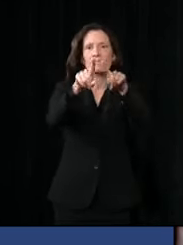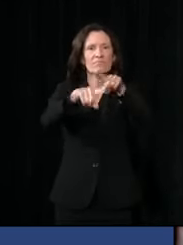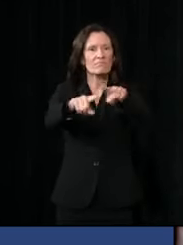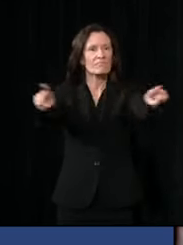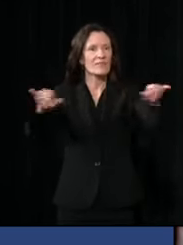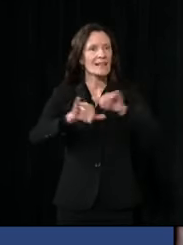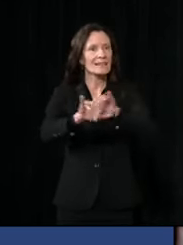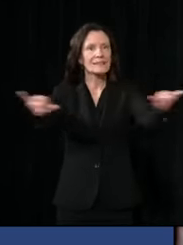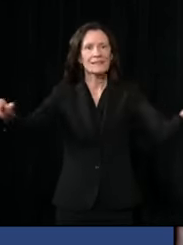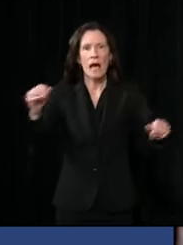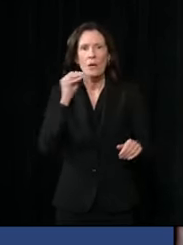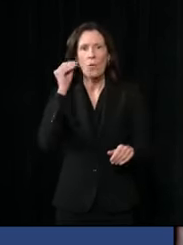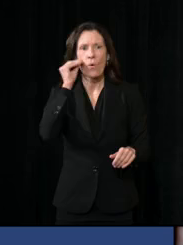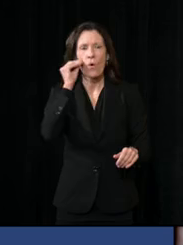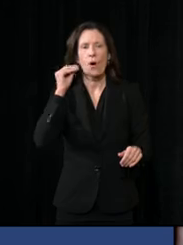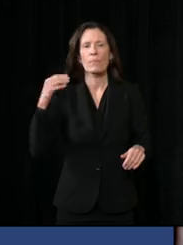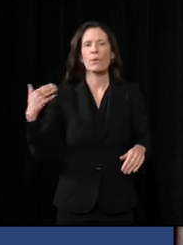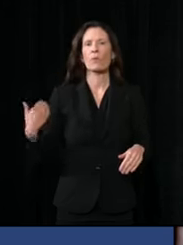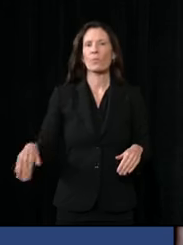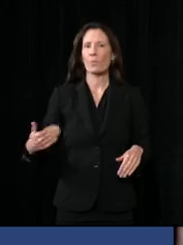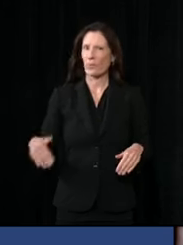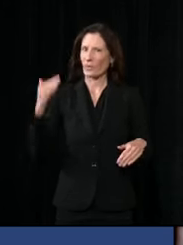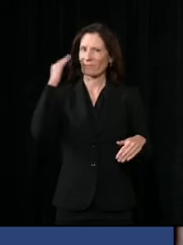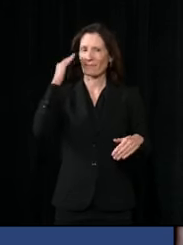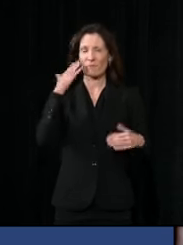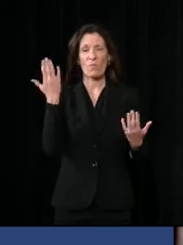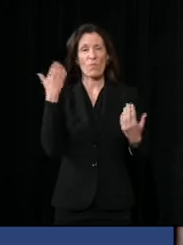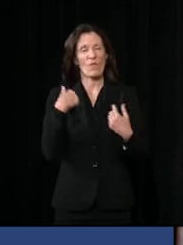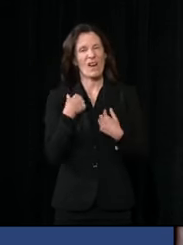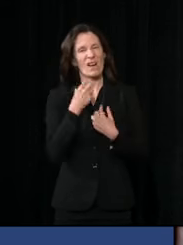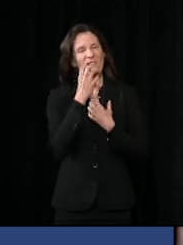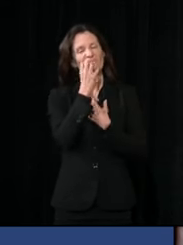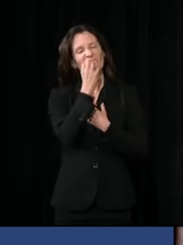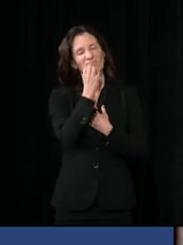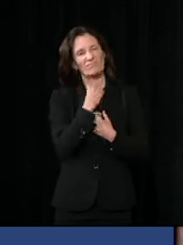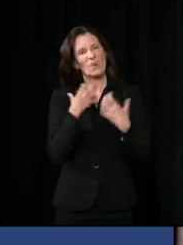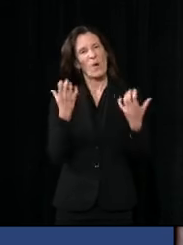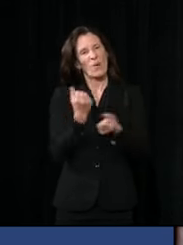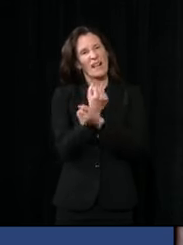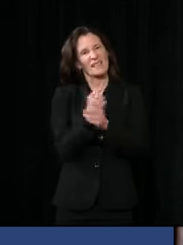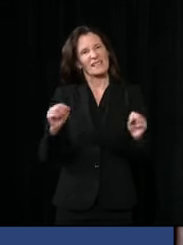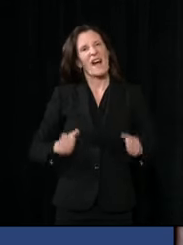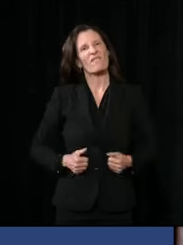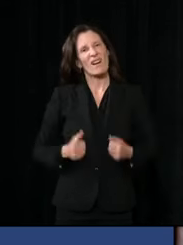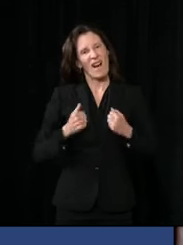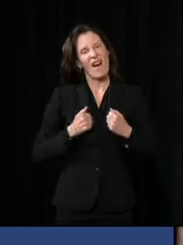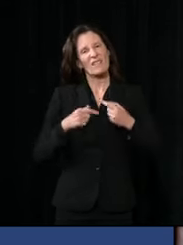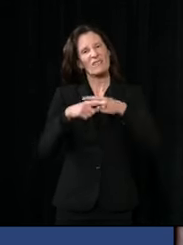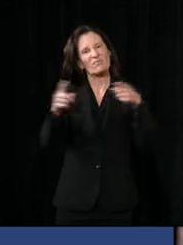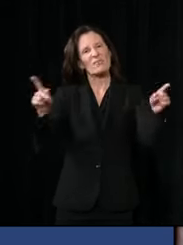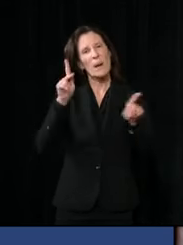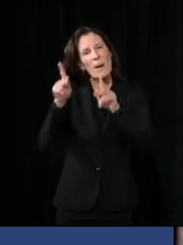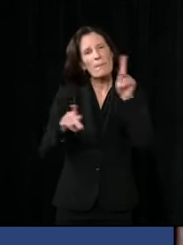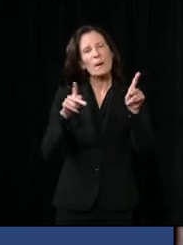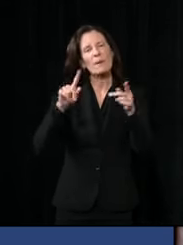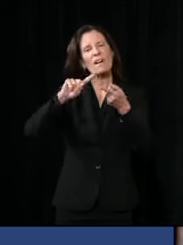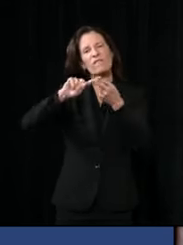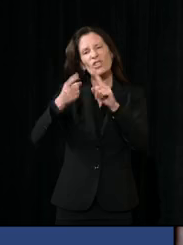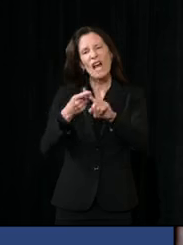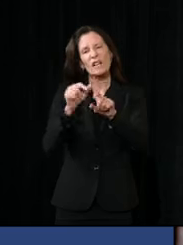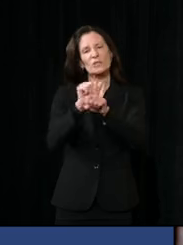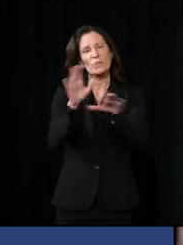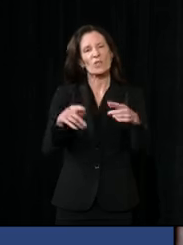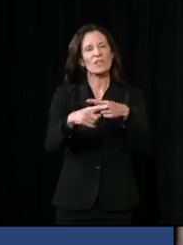our families, our co-workers alive. And that request cuts deeper than just a change of routine, and it brings